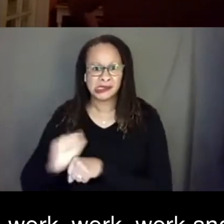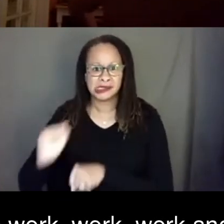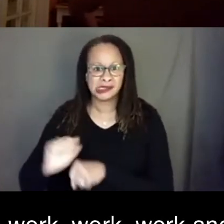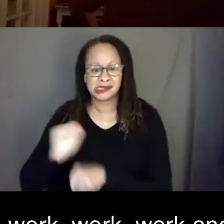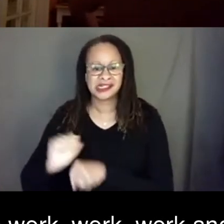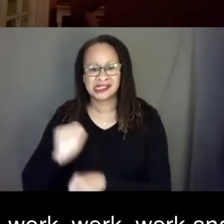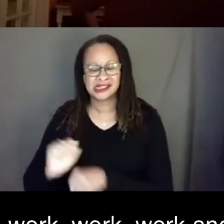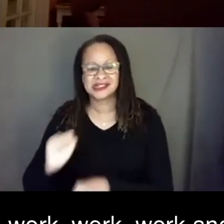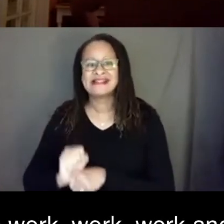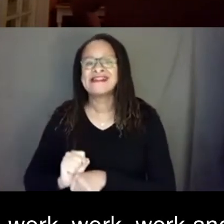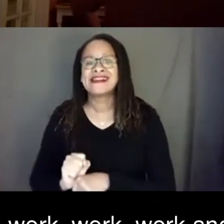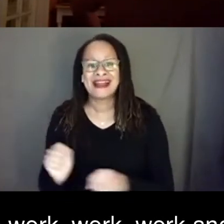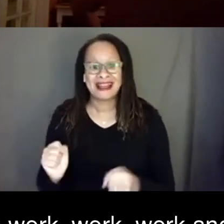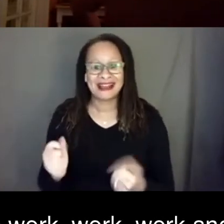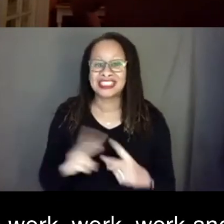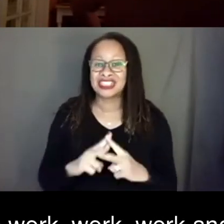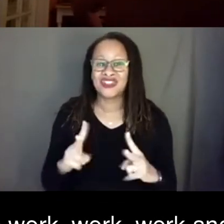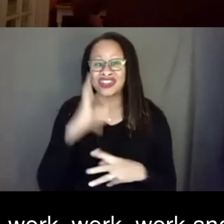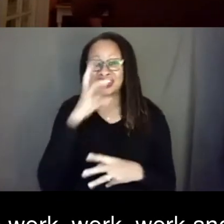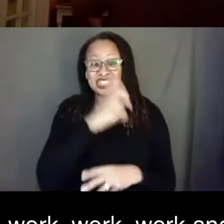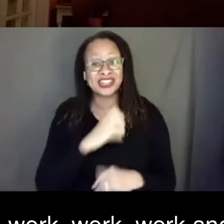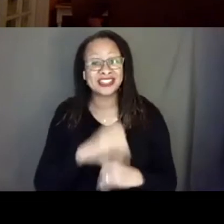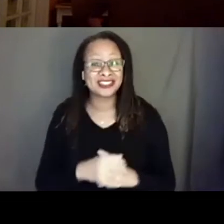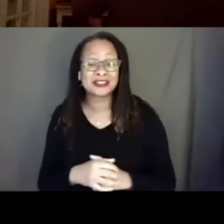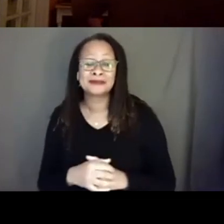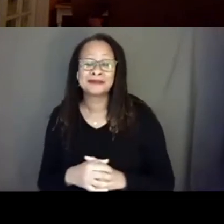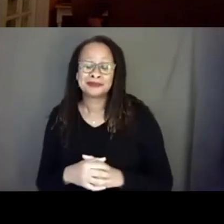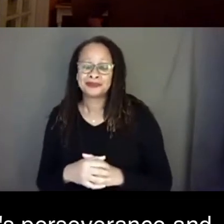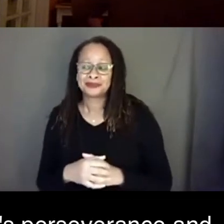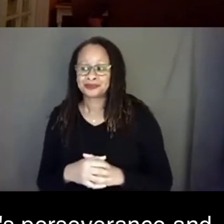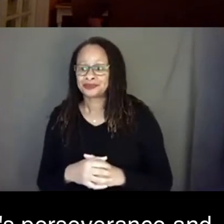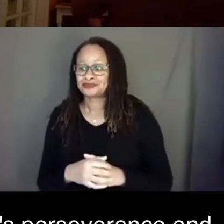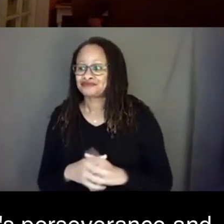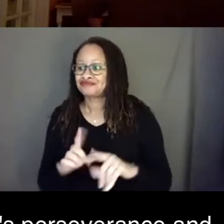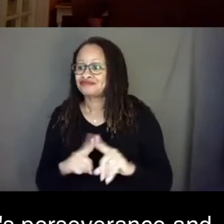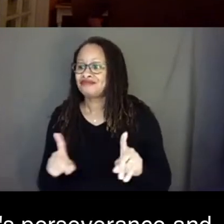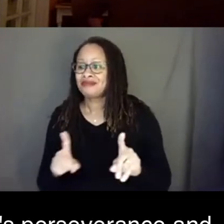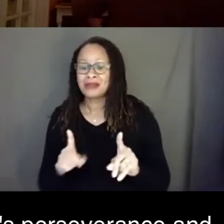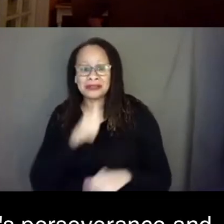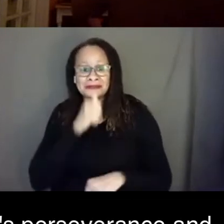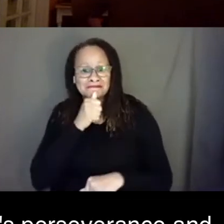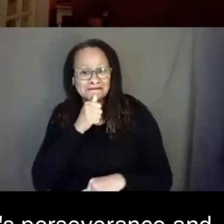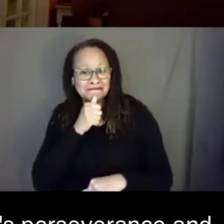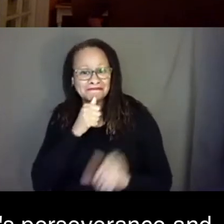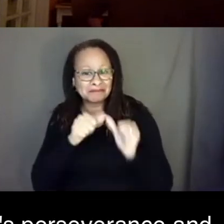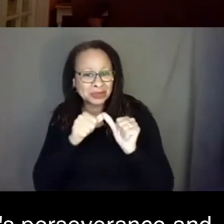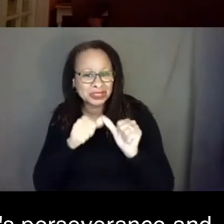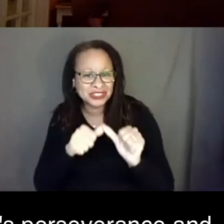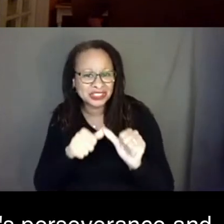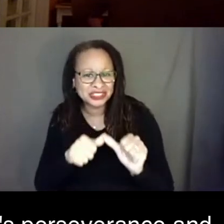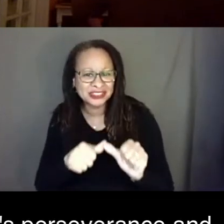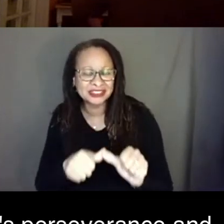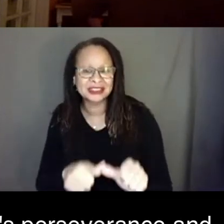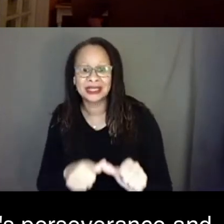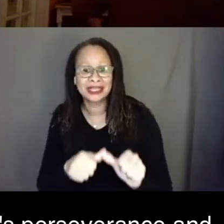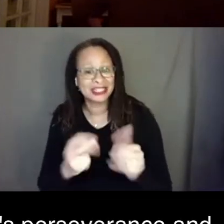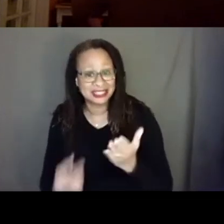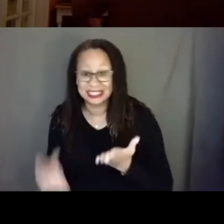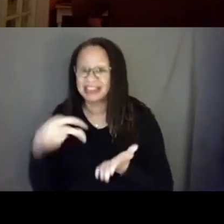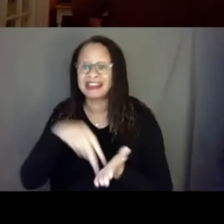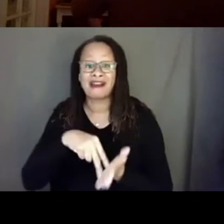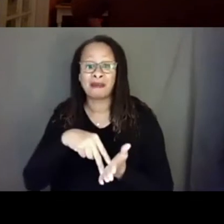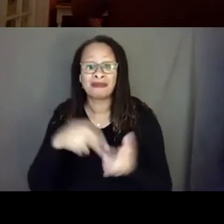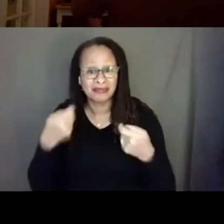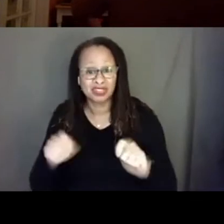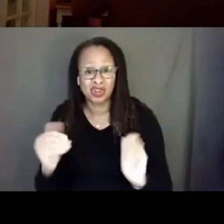you know, it's very strange. Mm-hmm. But yeah, it's perseverance and getting back up and trying. So